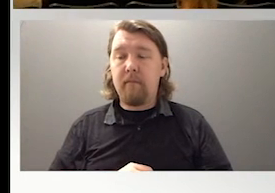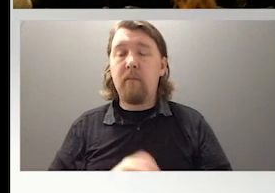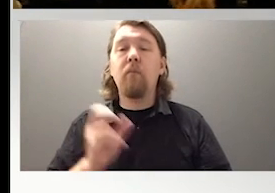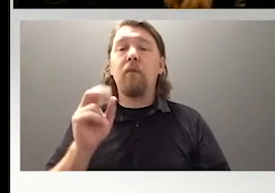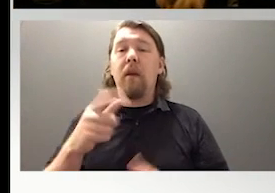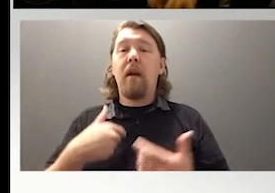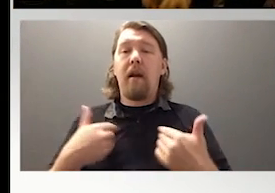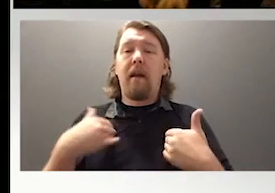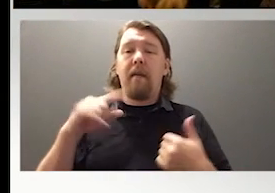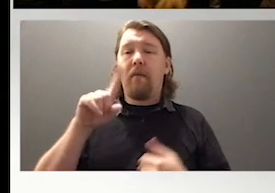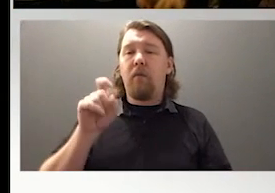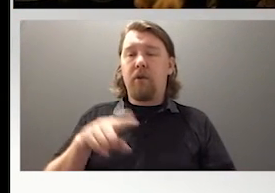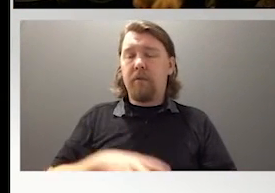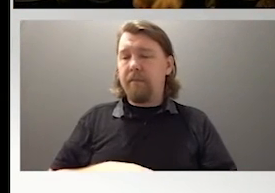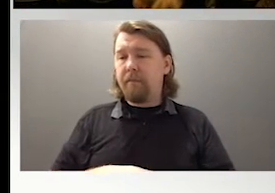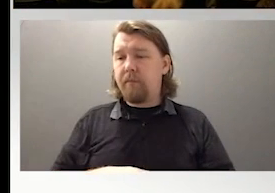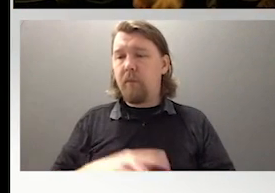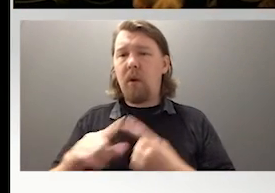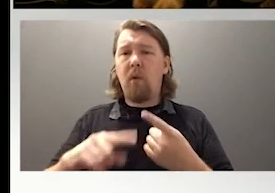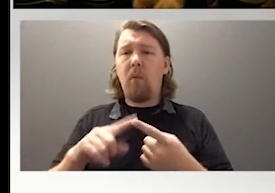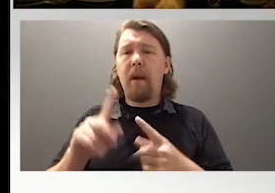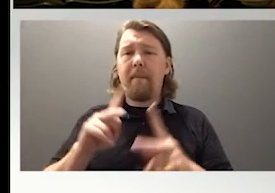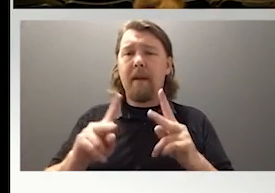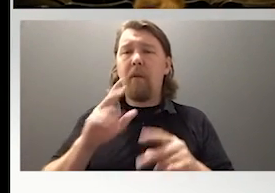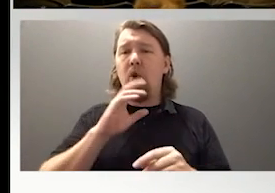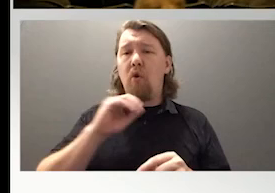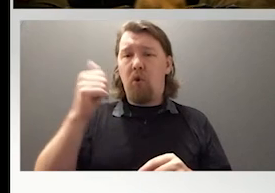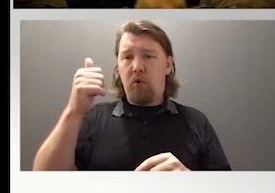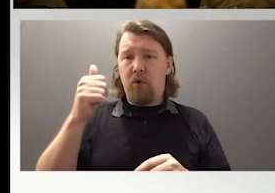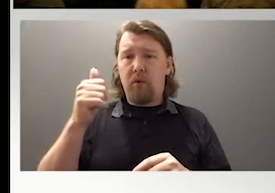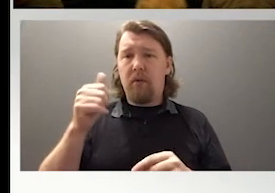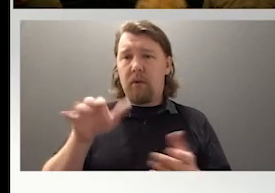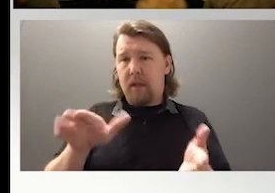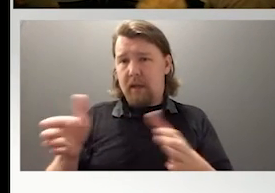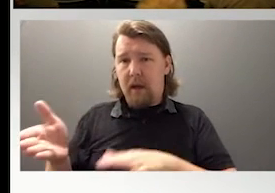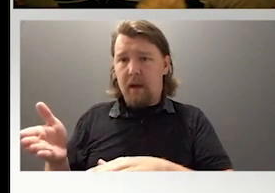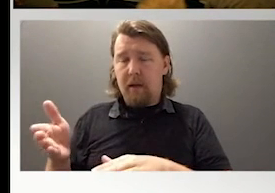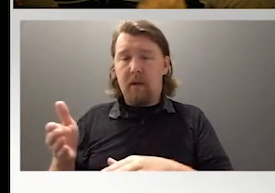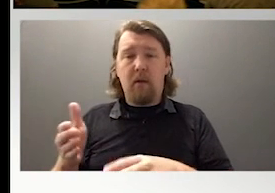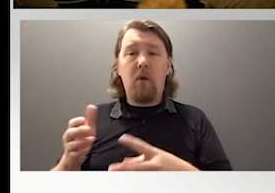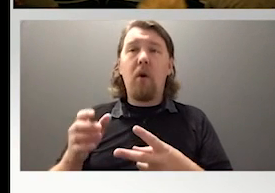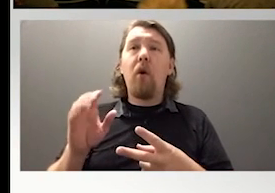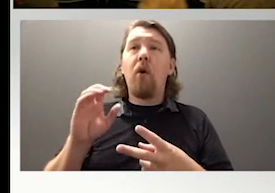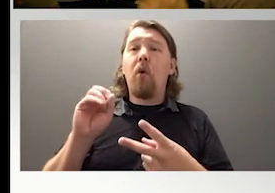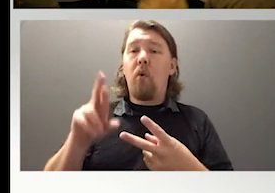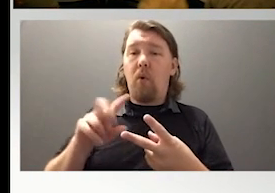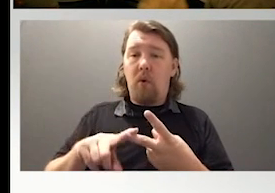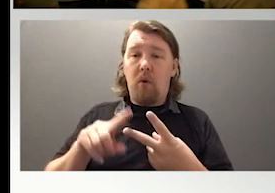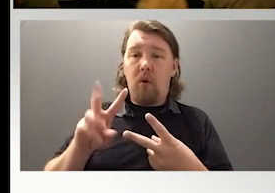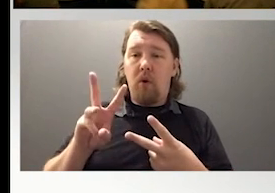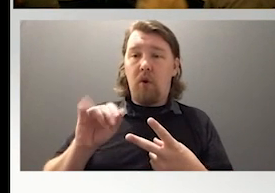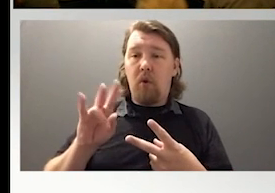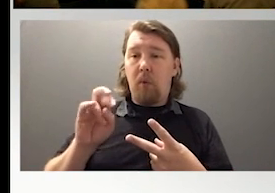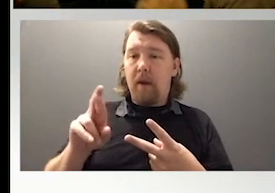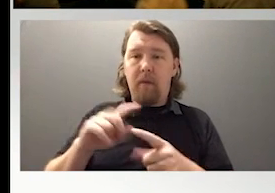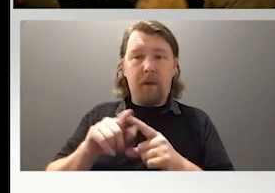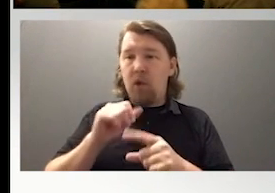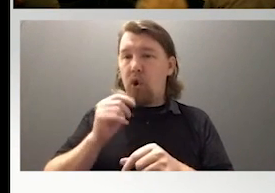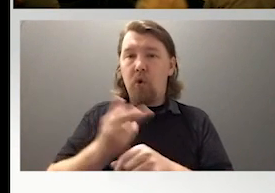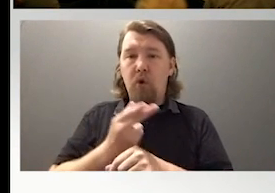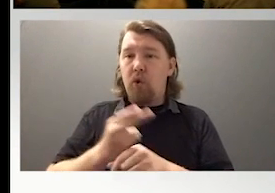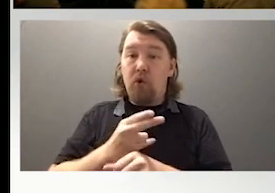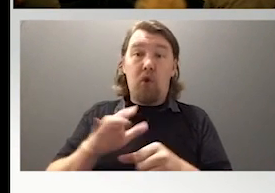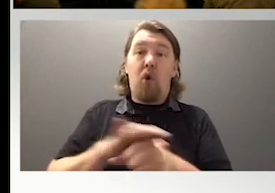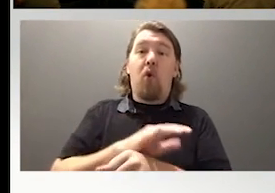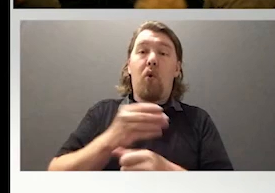Okay, I have a question. When people are older and they pass away, or on the waiver, when you don't use your whole budget, there's